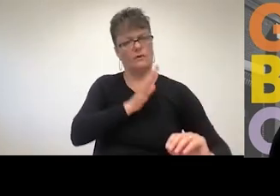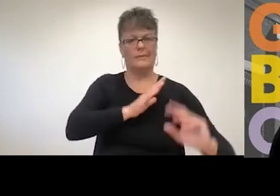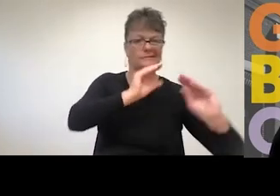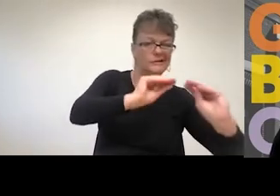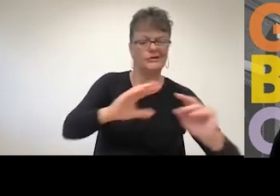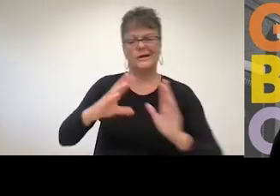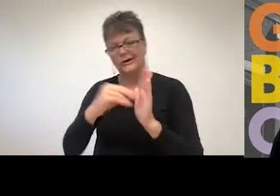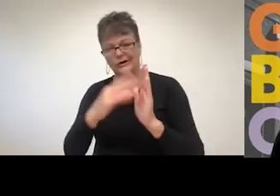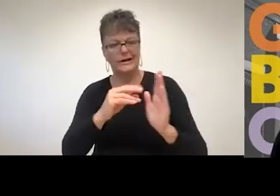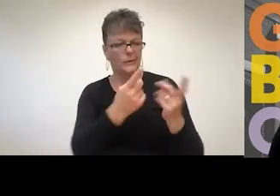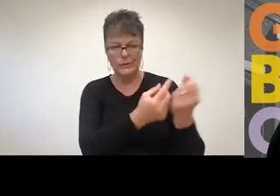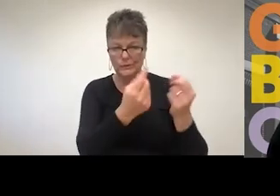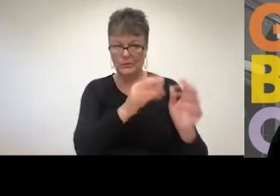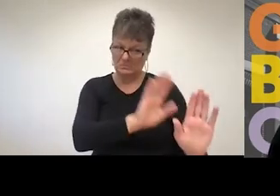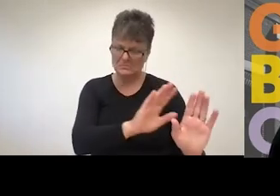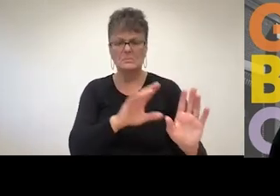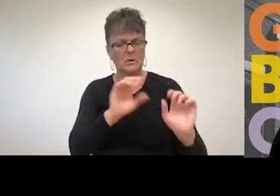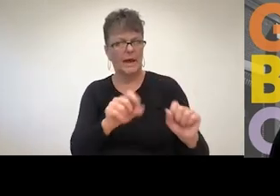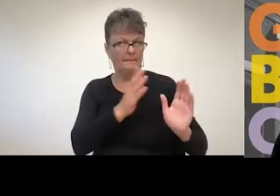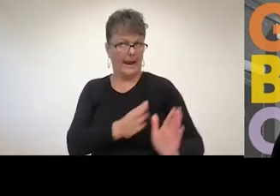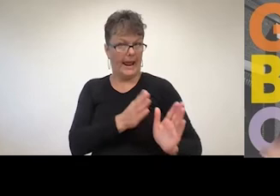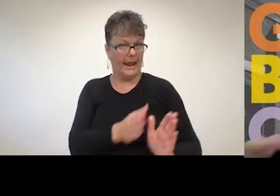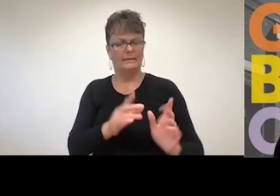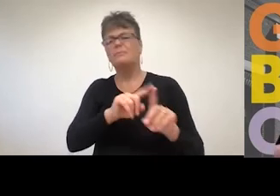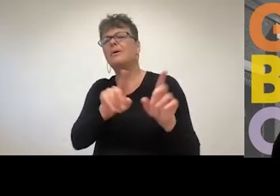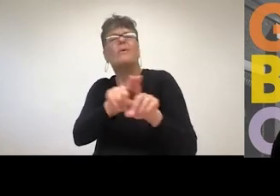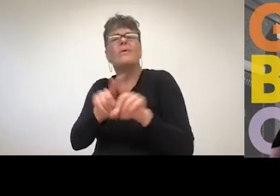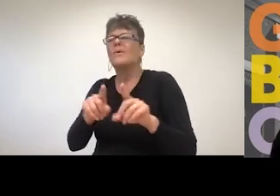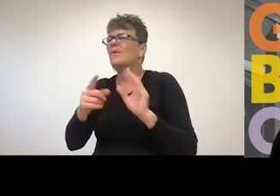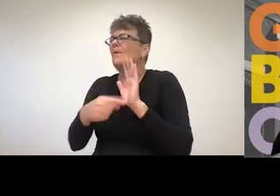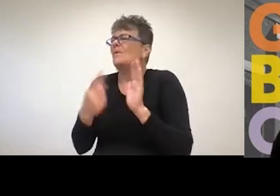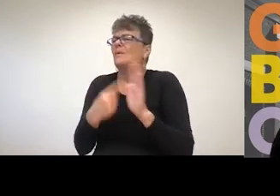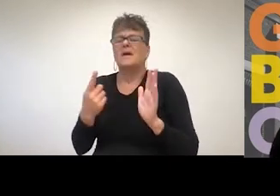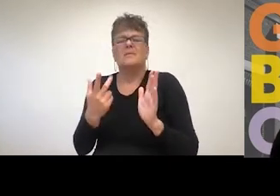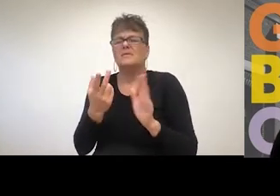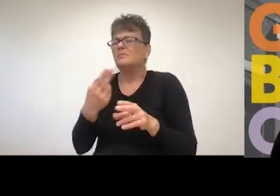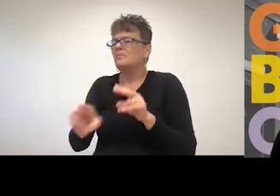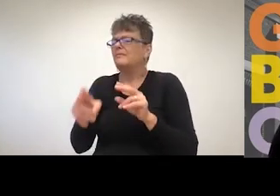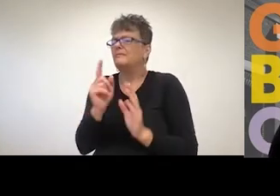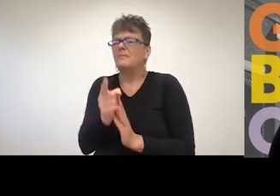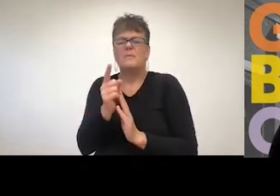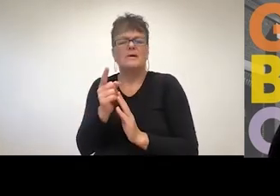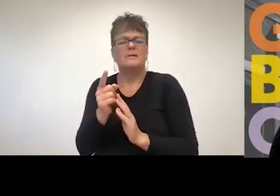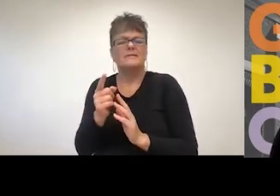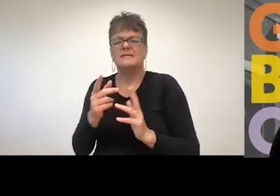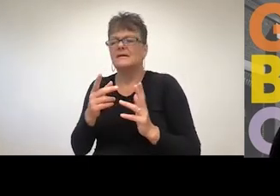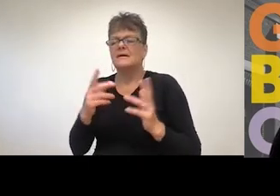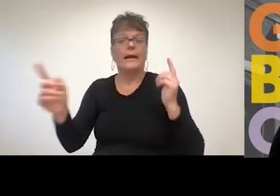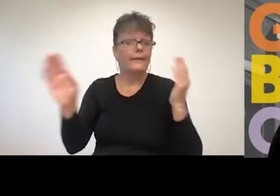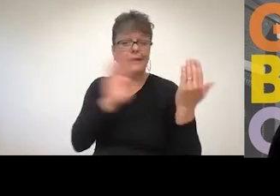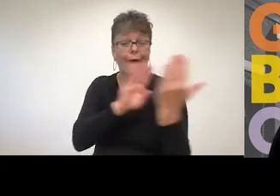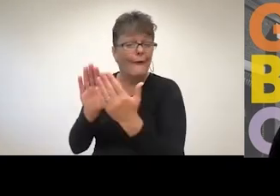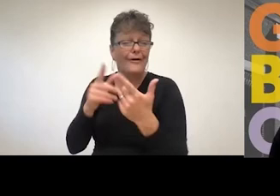equally meaningful moments that happen spontaneously in those liminal times and spaces that Dr. Farron referred to